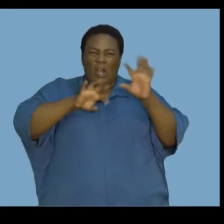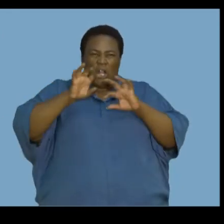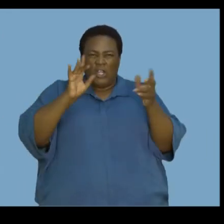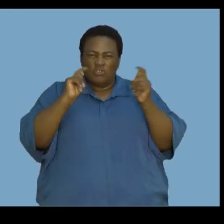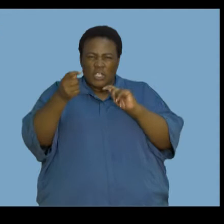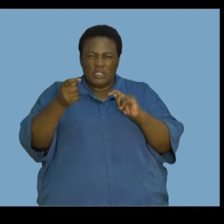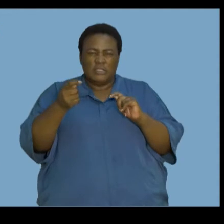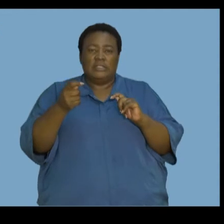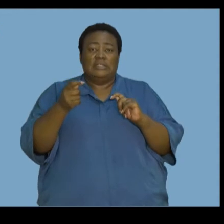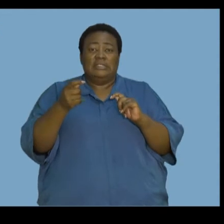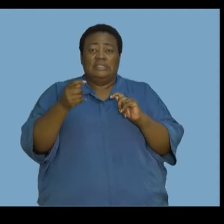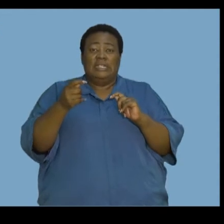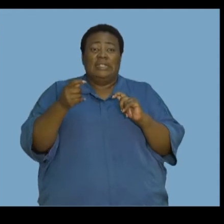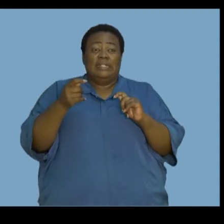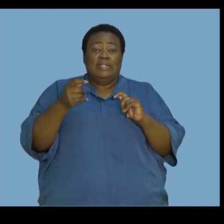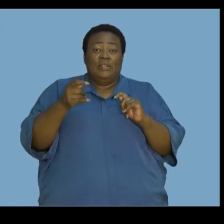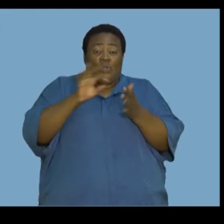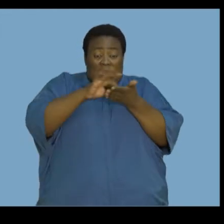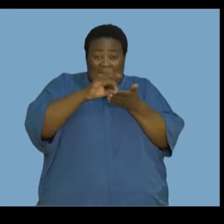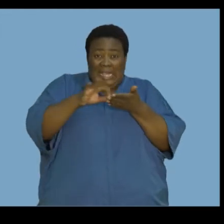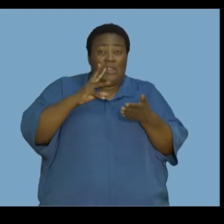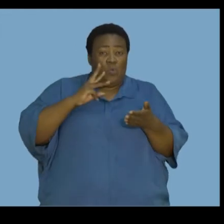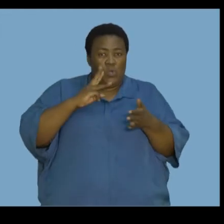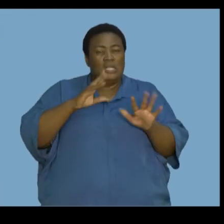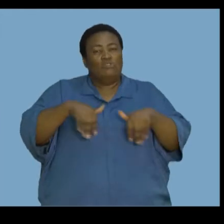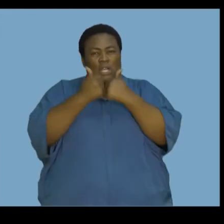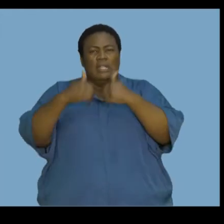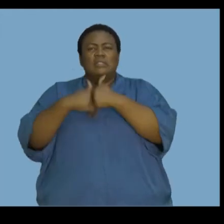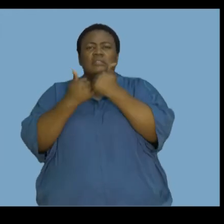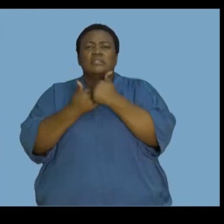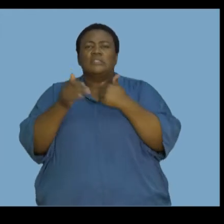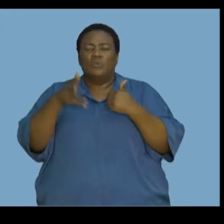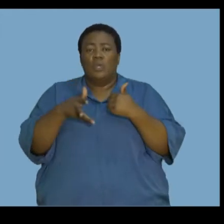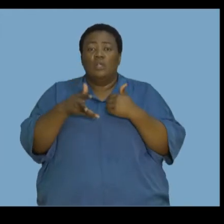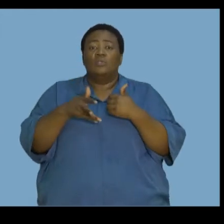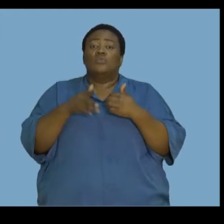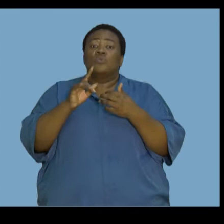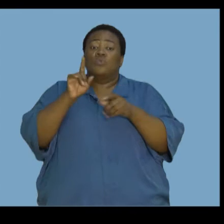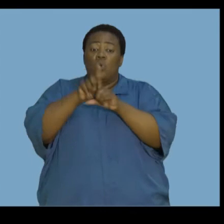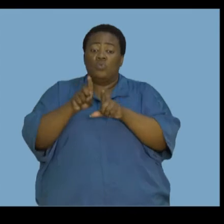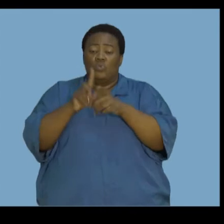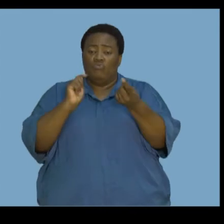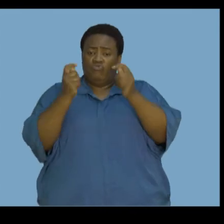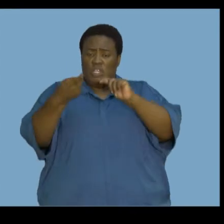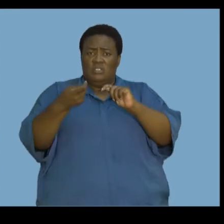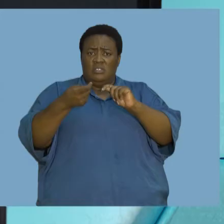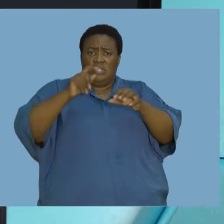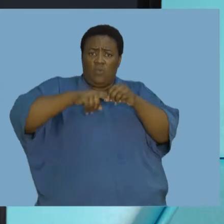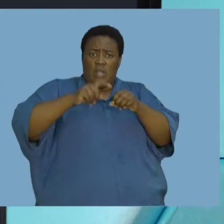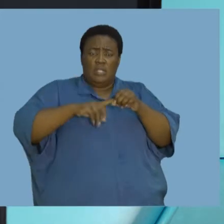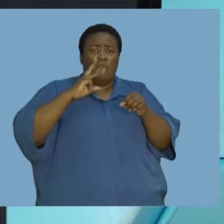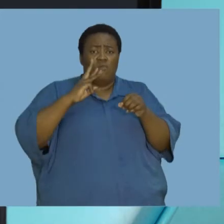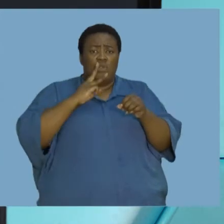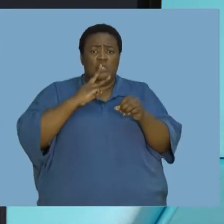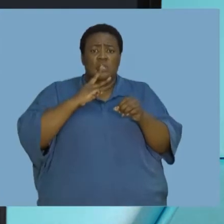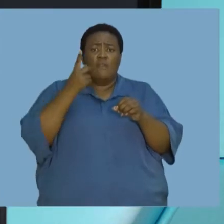and color. And the treatment of this water becomes even more challenging to make that quality of water more accessible to